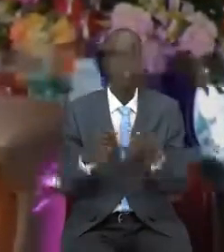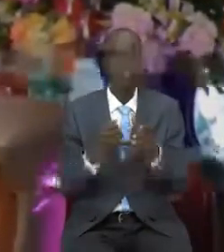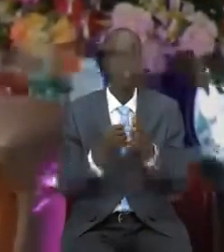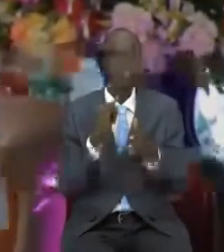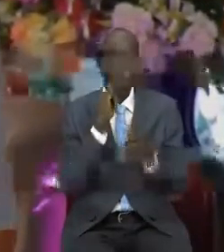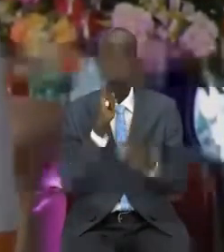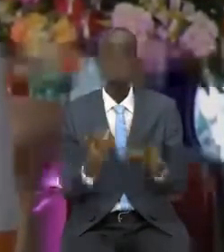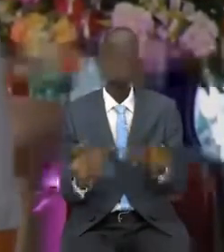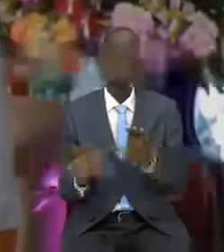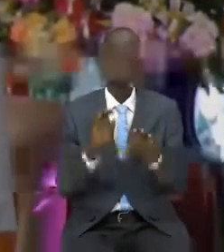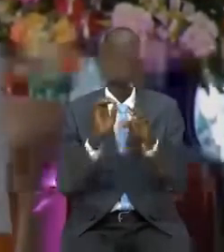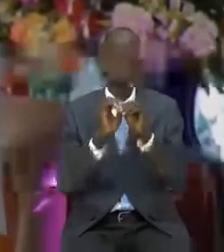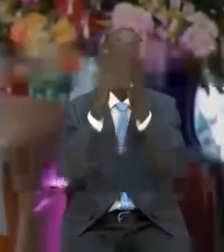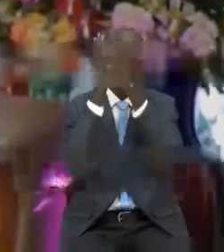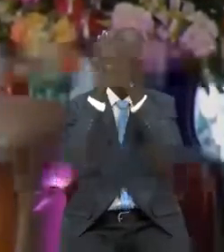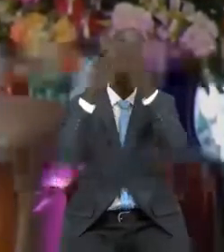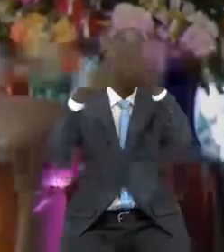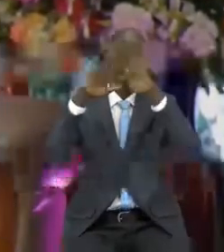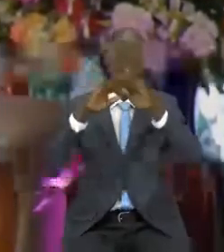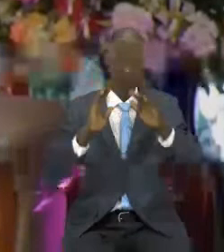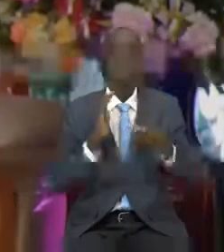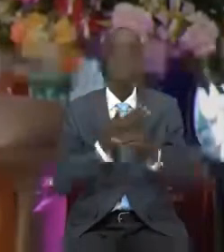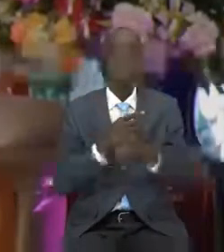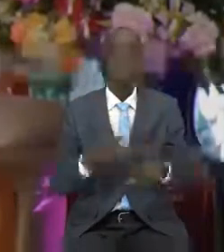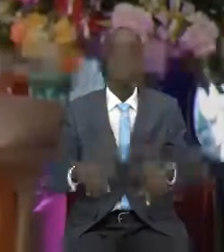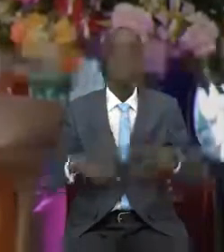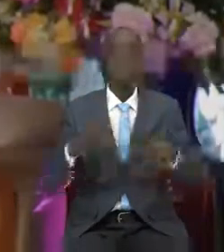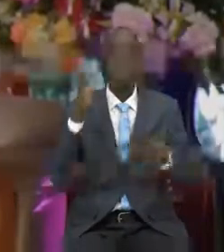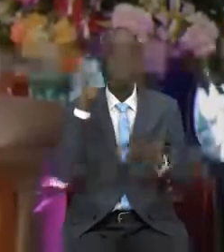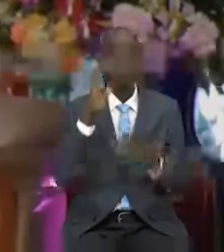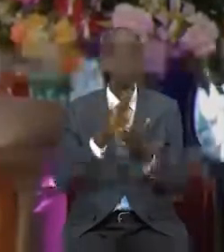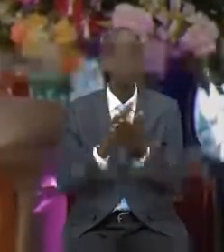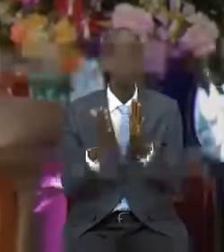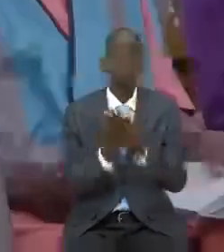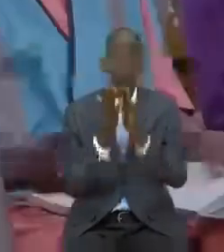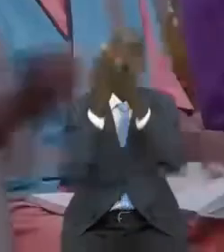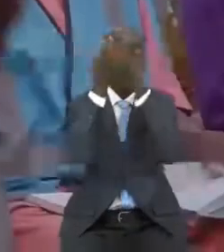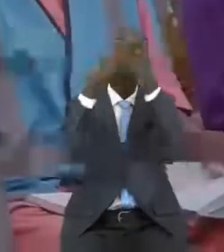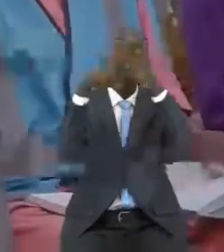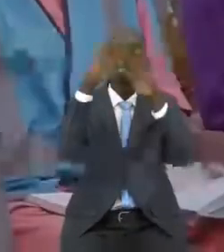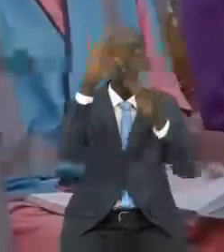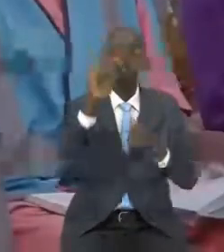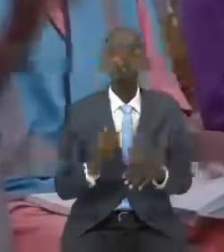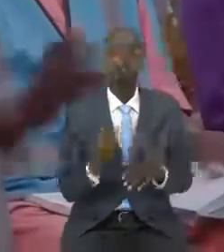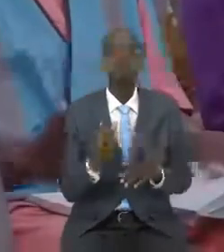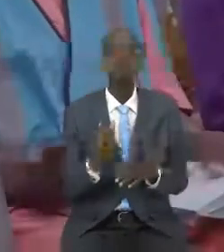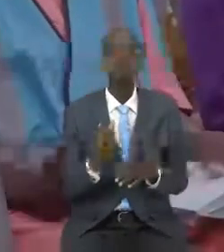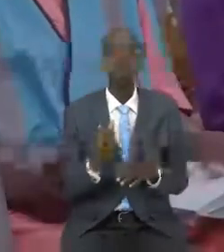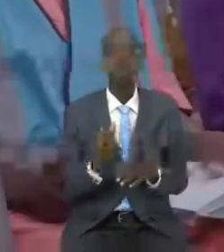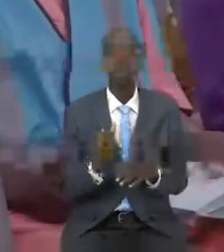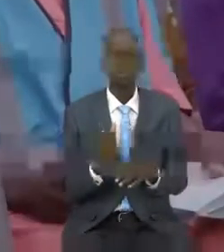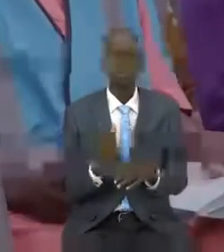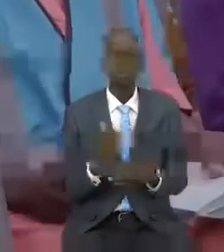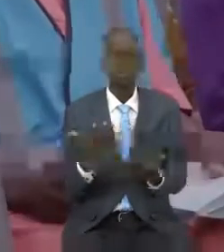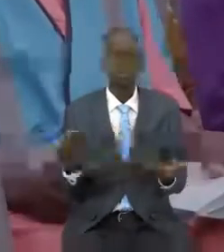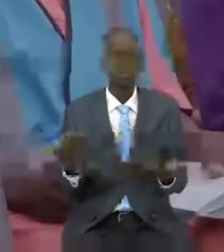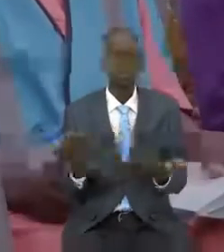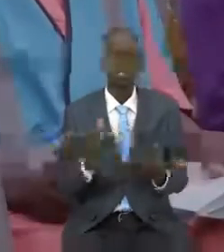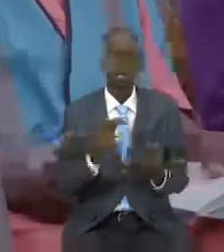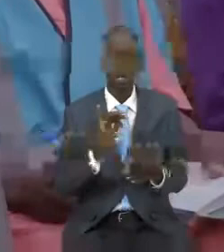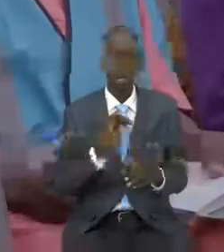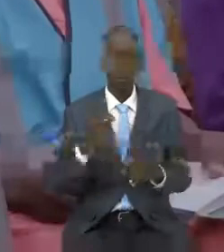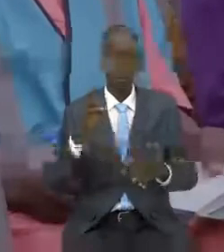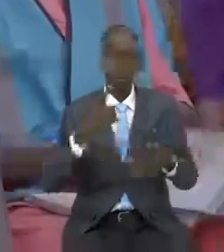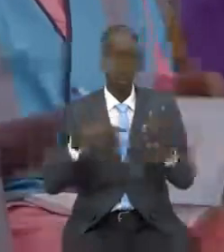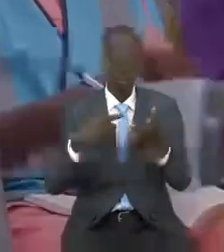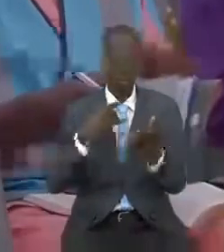done in heaven, our lives will become heavenly. Let me say it properly. Your